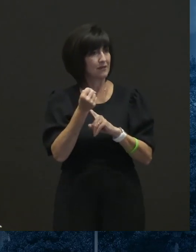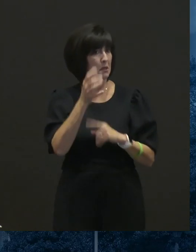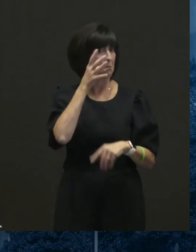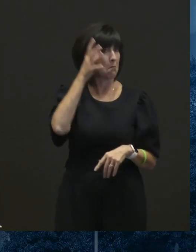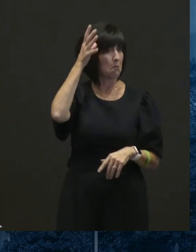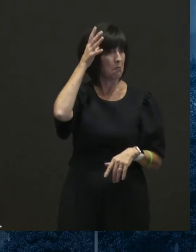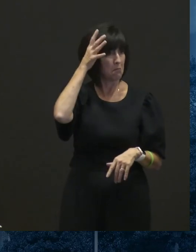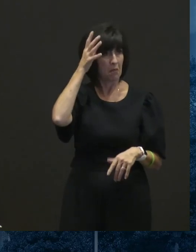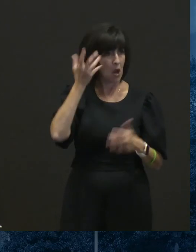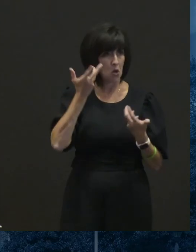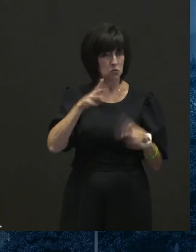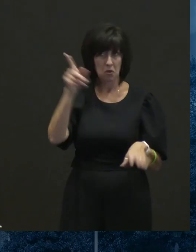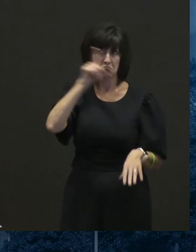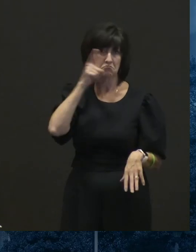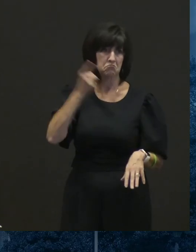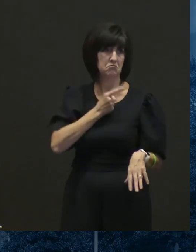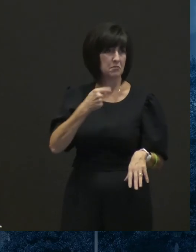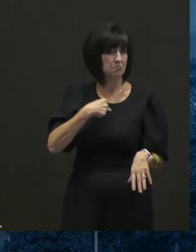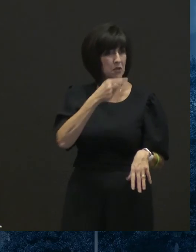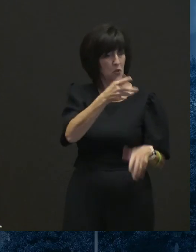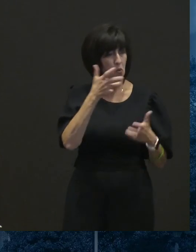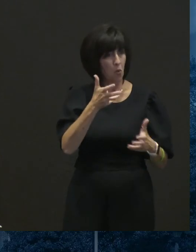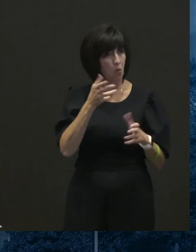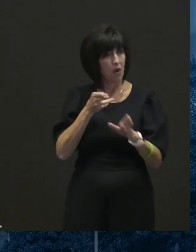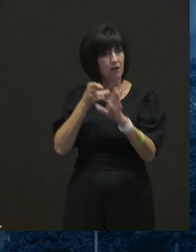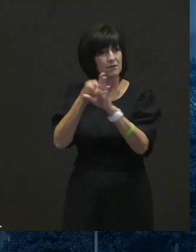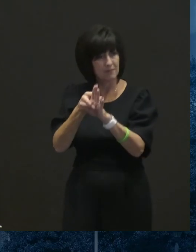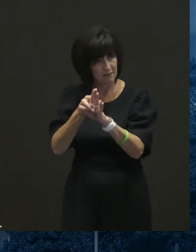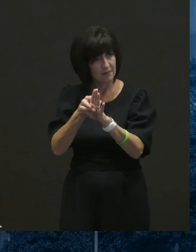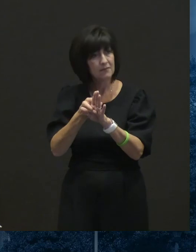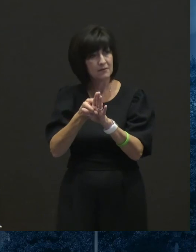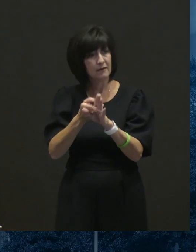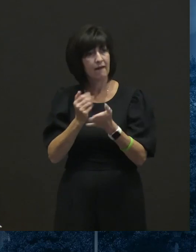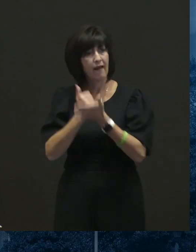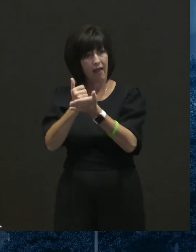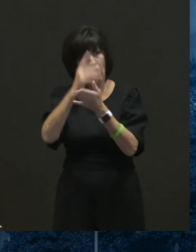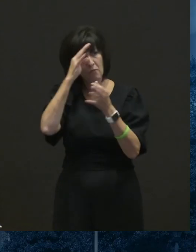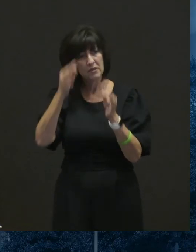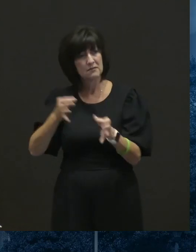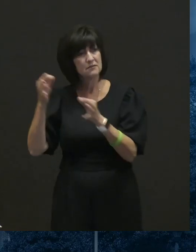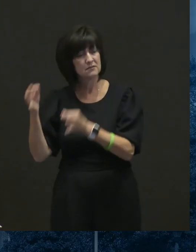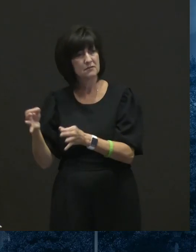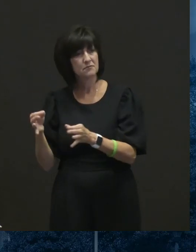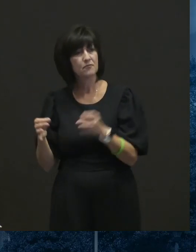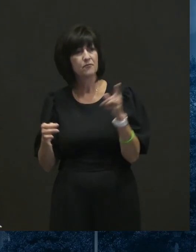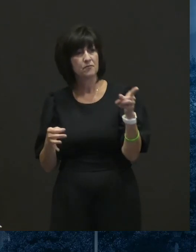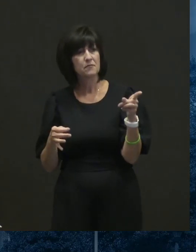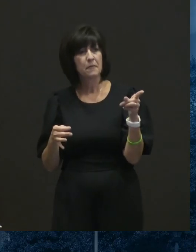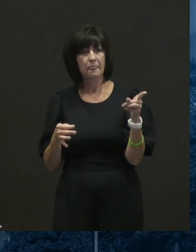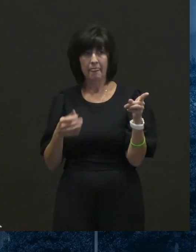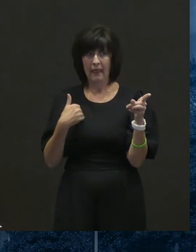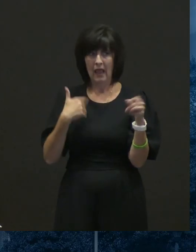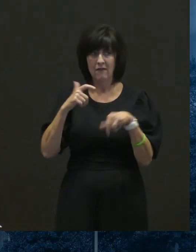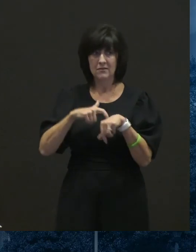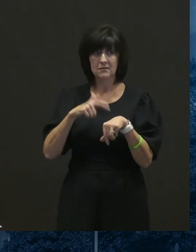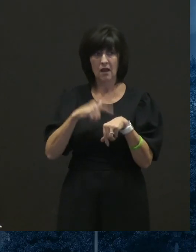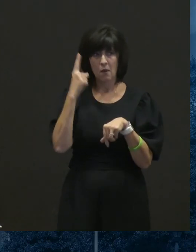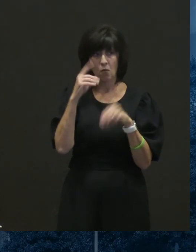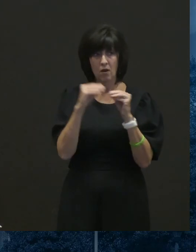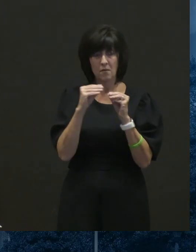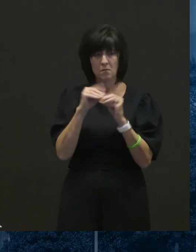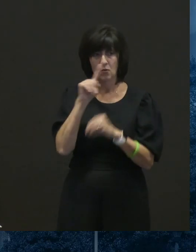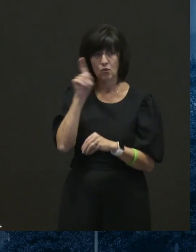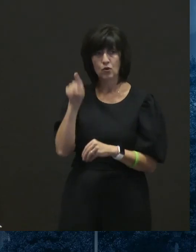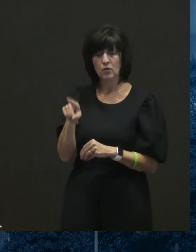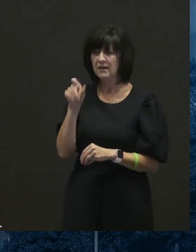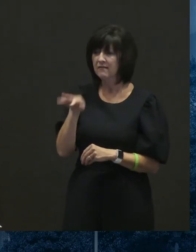board members come up with those decisions locally. Okay, wonderful. And if I may, just one more, do we have time for one more? Sure. For the